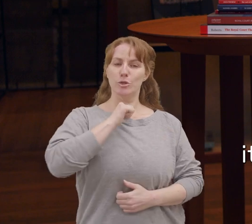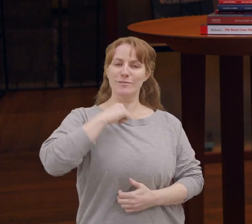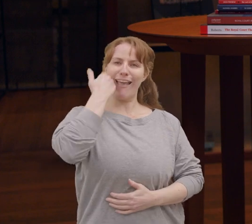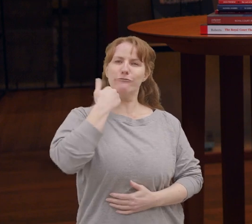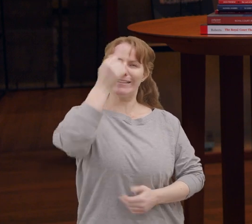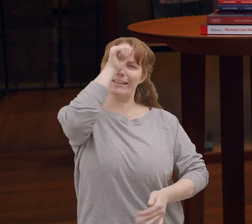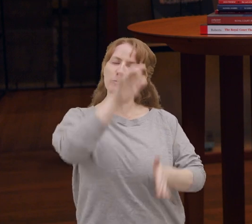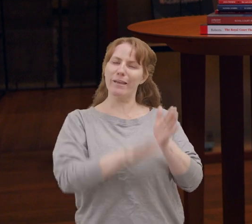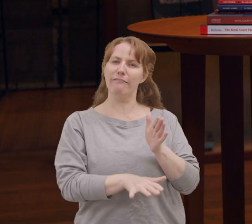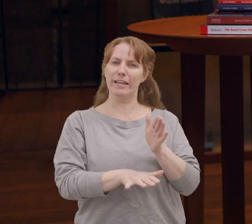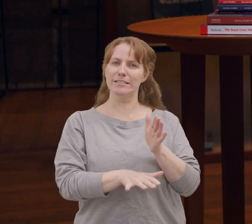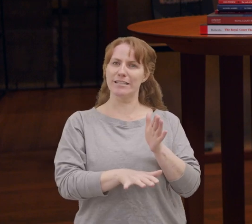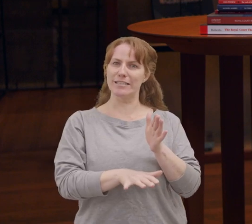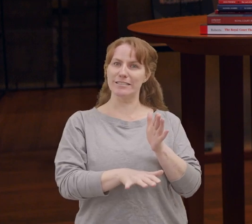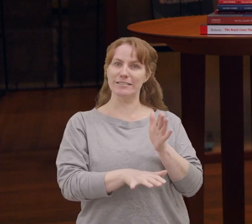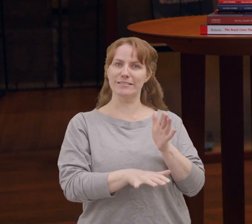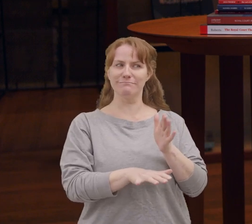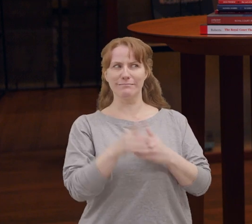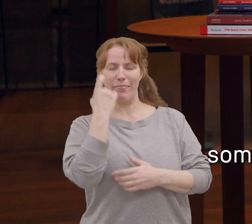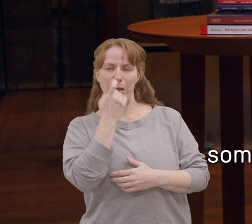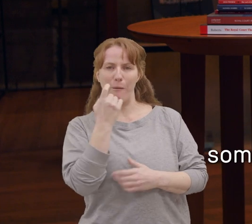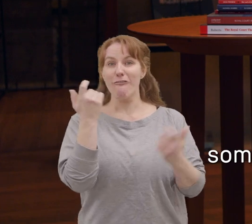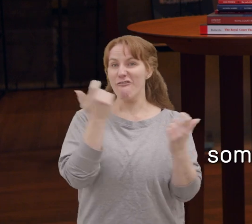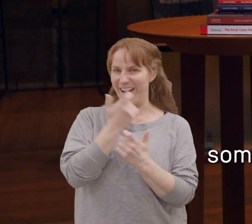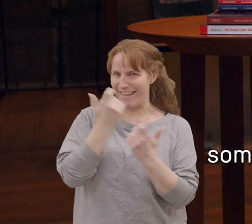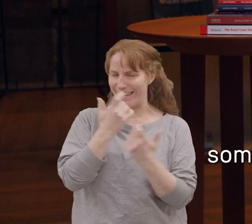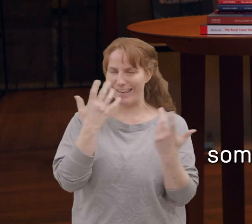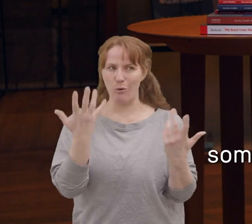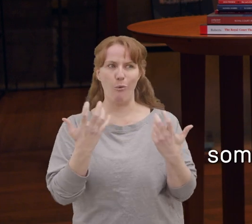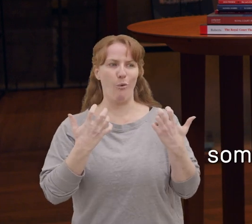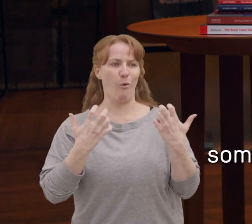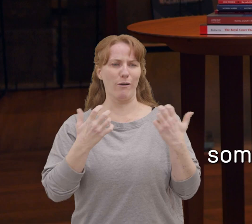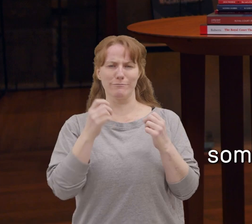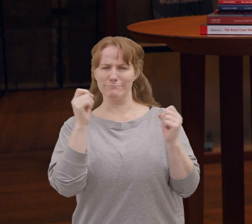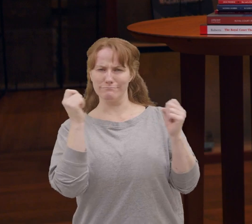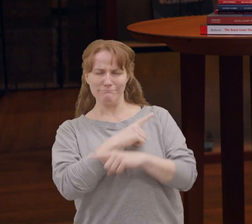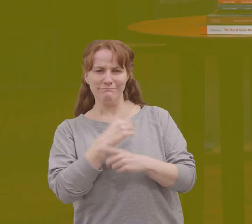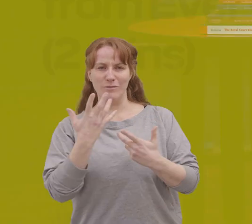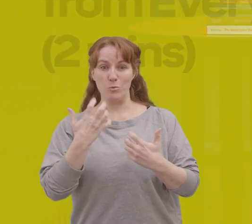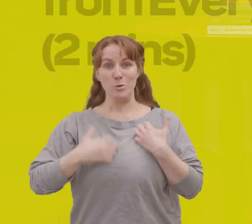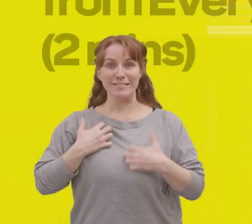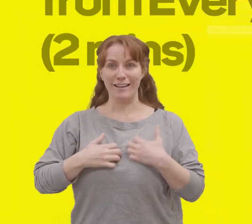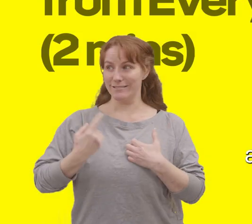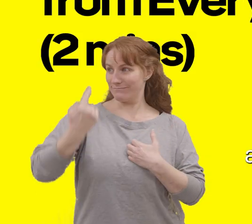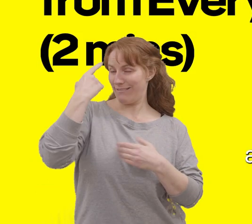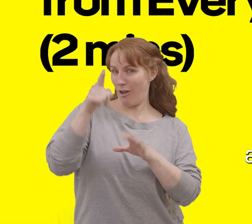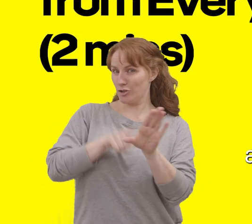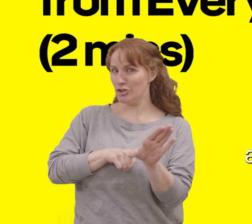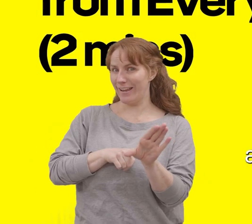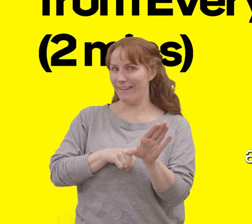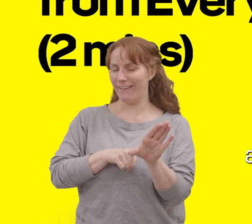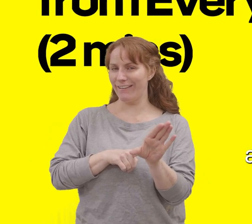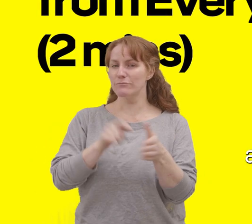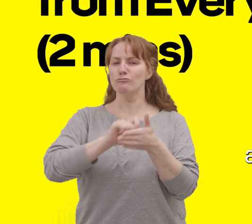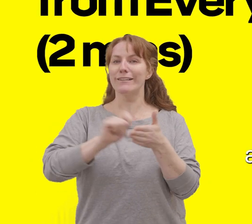experiences. I want you guys to think of something funny, something unusual, or something exciting that's happened to you this year and write it down